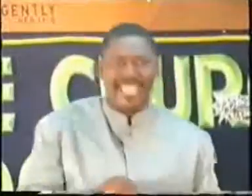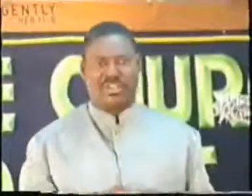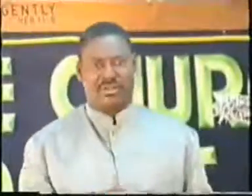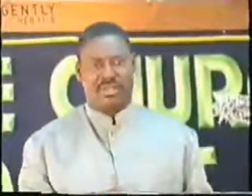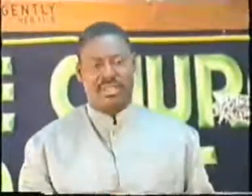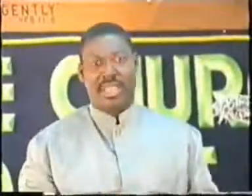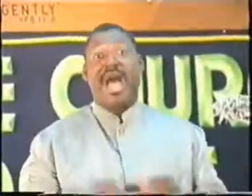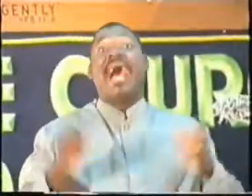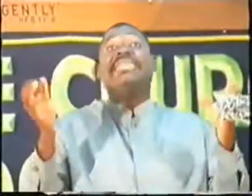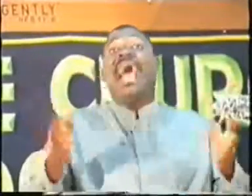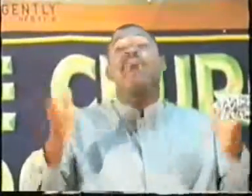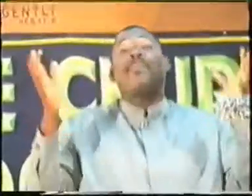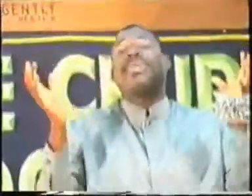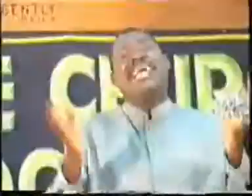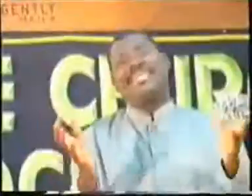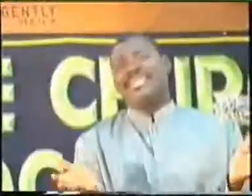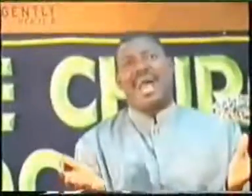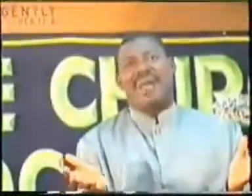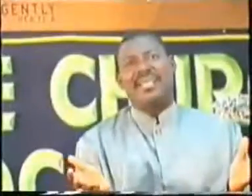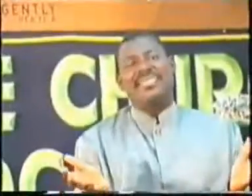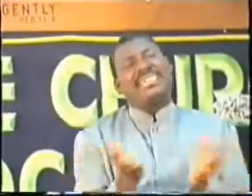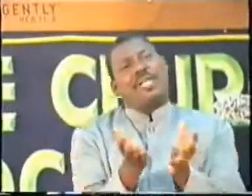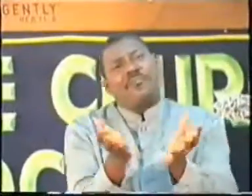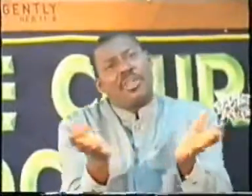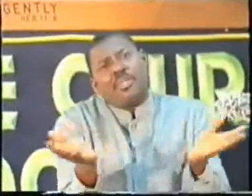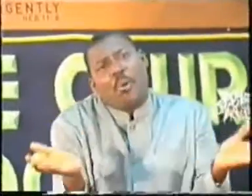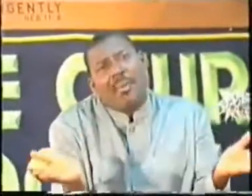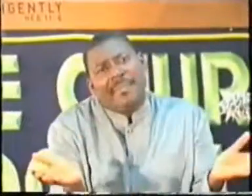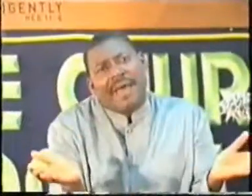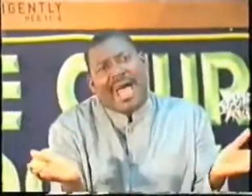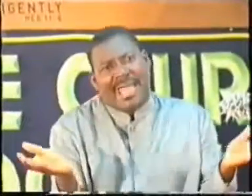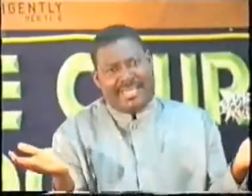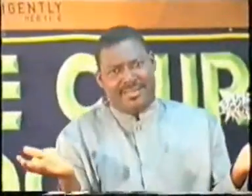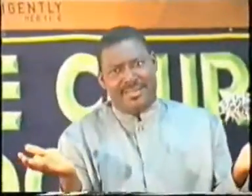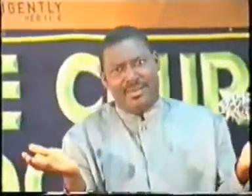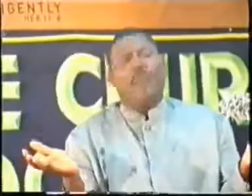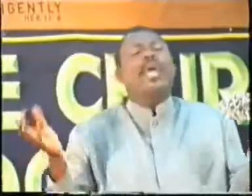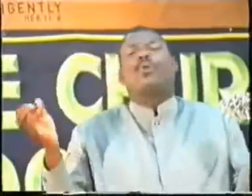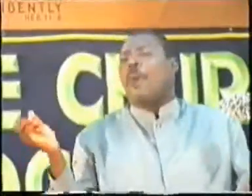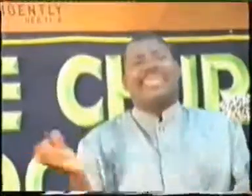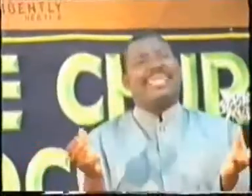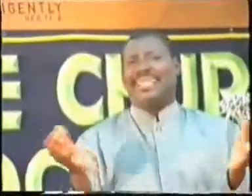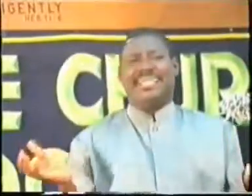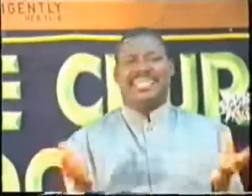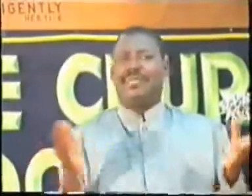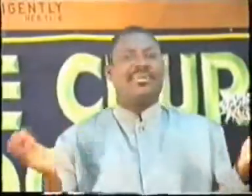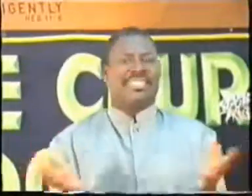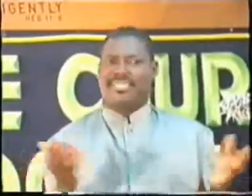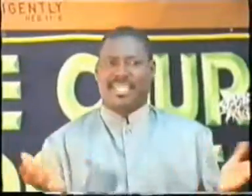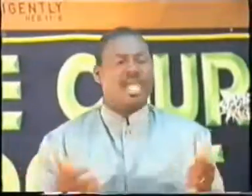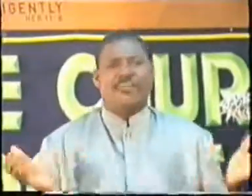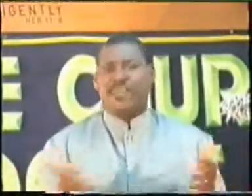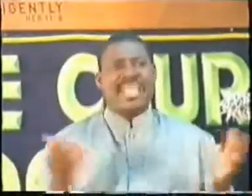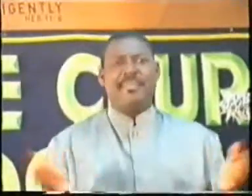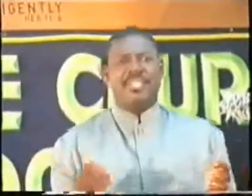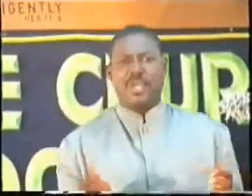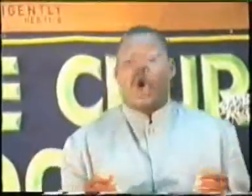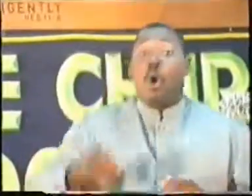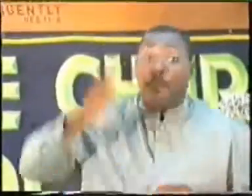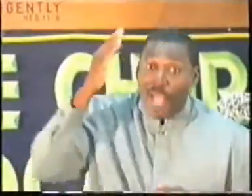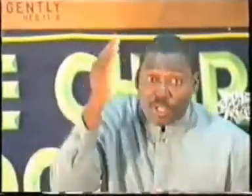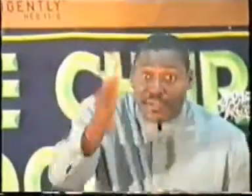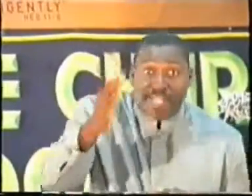jye intino. A ye a japadia kasia says as upon a Jew baby ara enye. Obi come then the one chair said. So for the